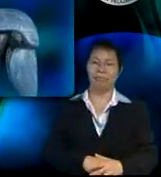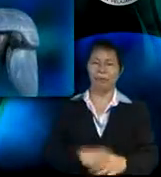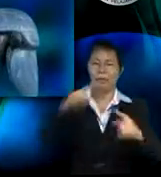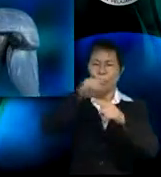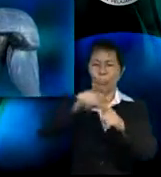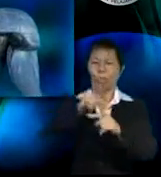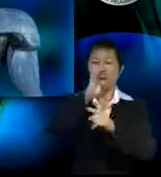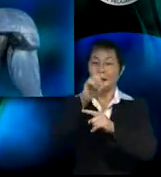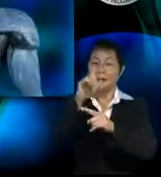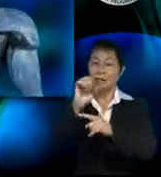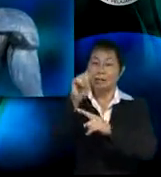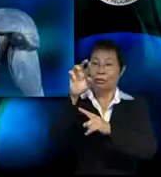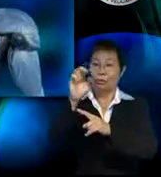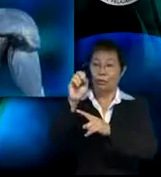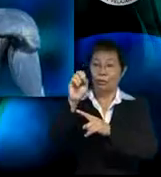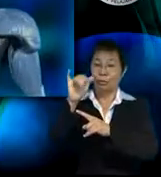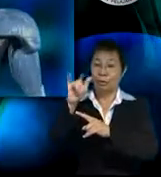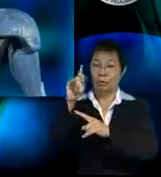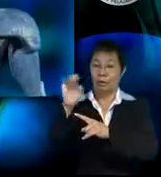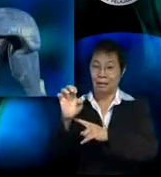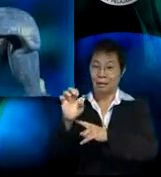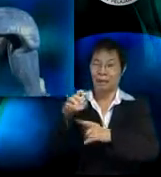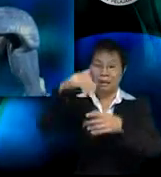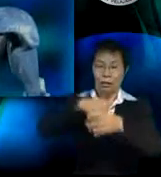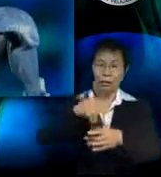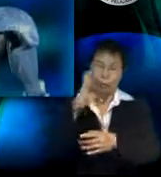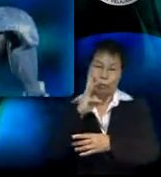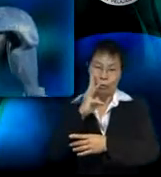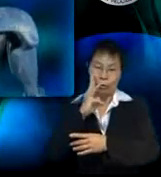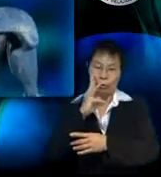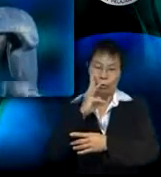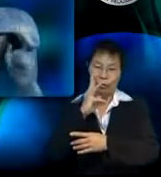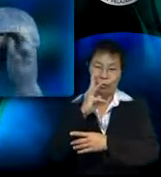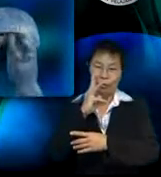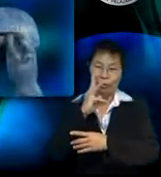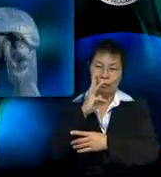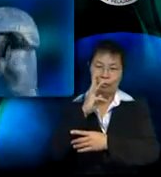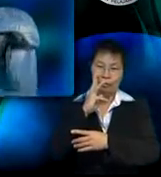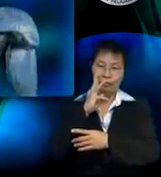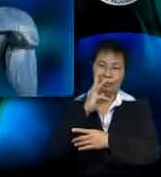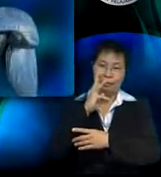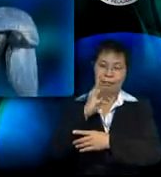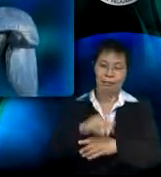When the electrolyte is molten or dissolved in water, the ions are free to move.